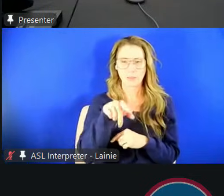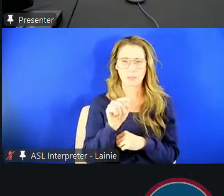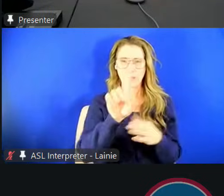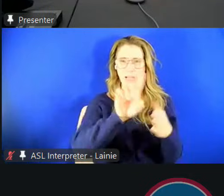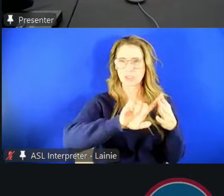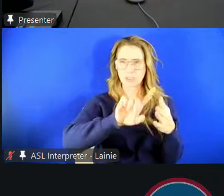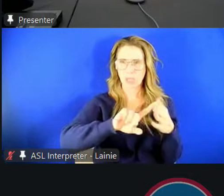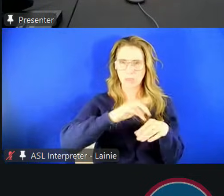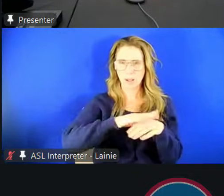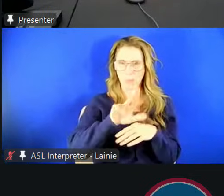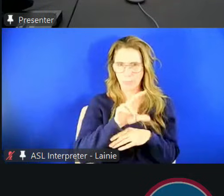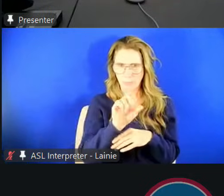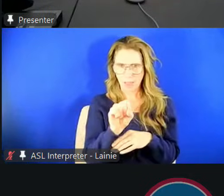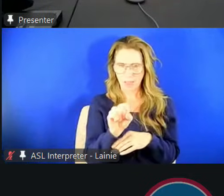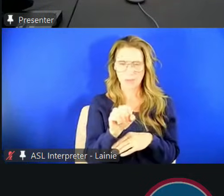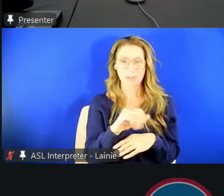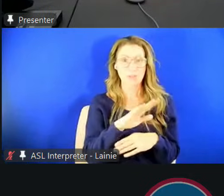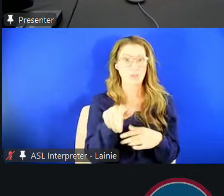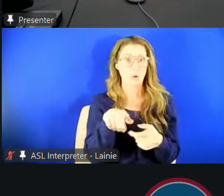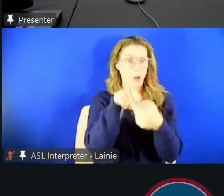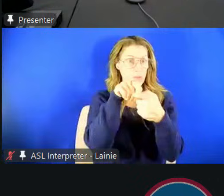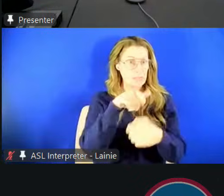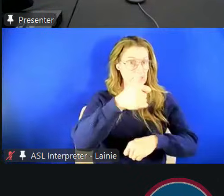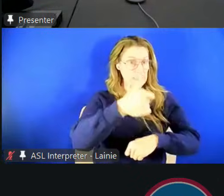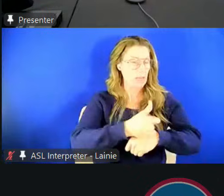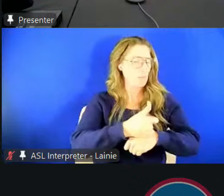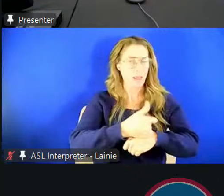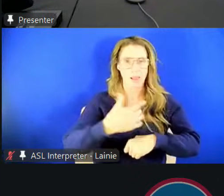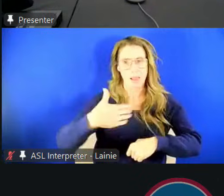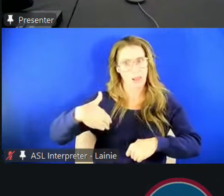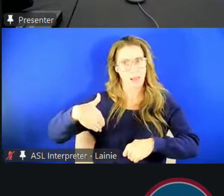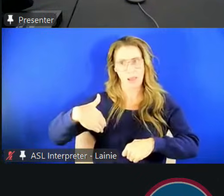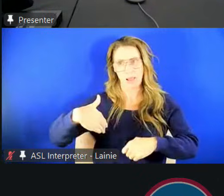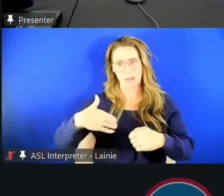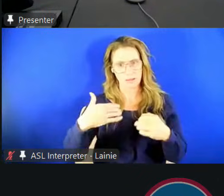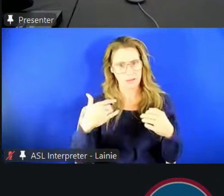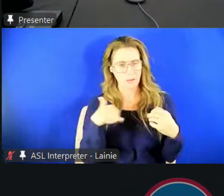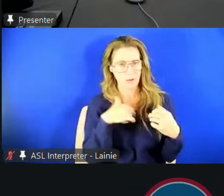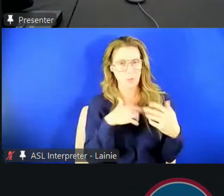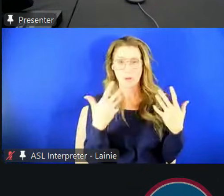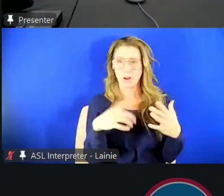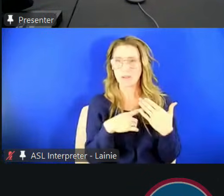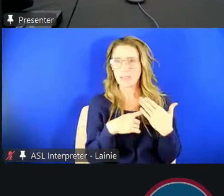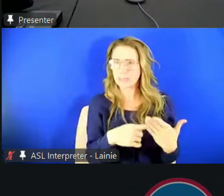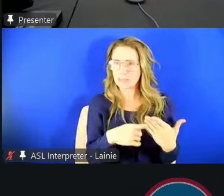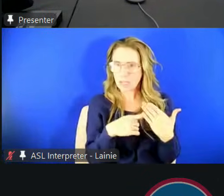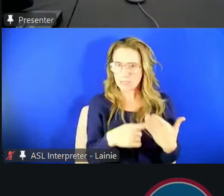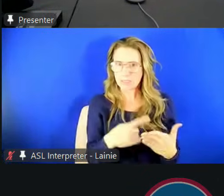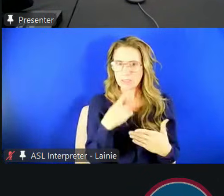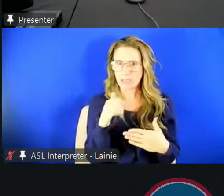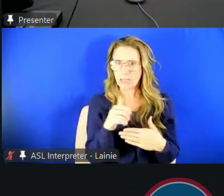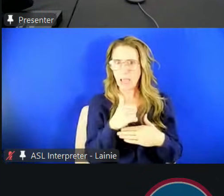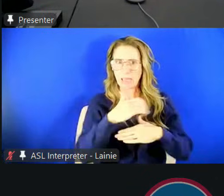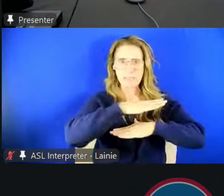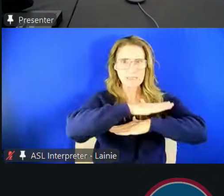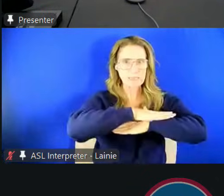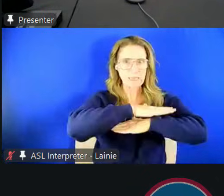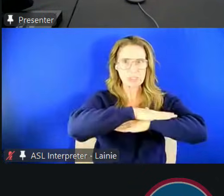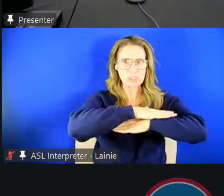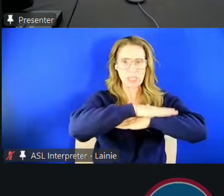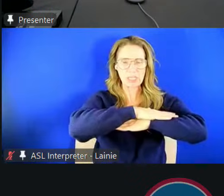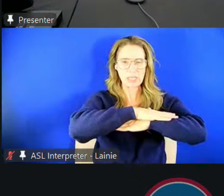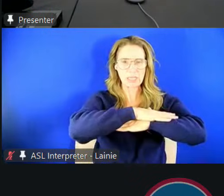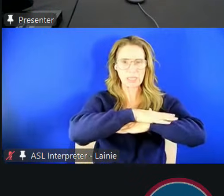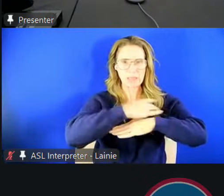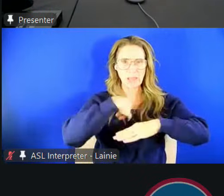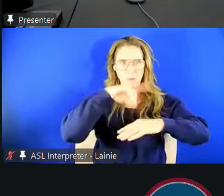around that have not been resolved, but, we've already been in discussion saying, any station that we're envisioning